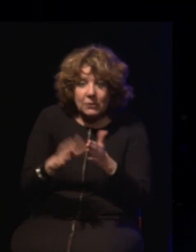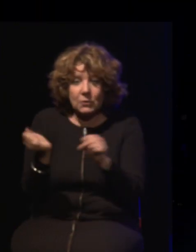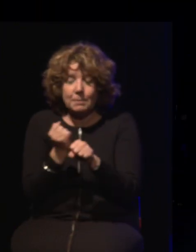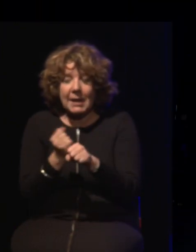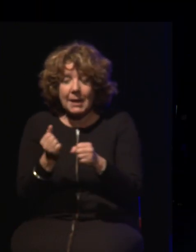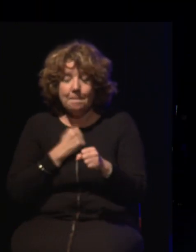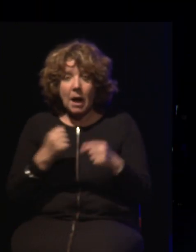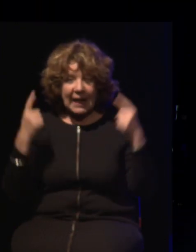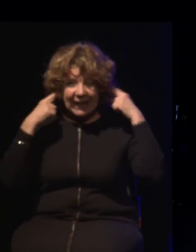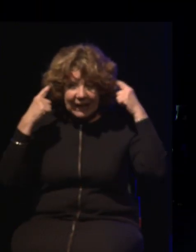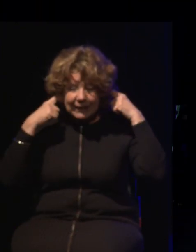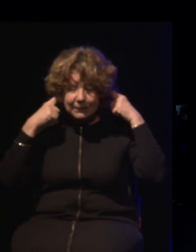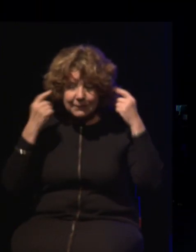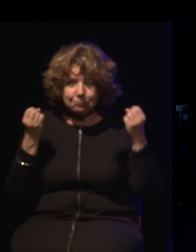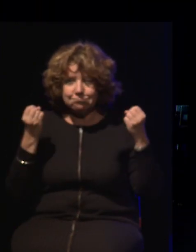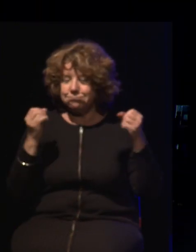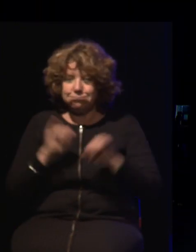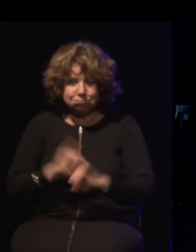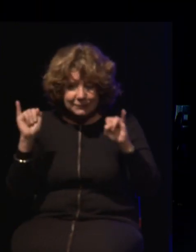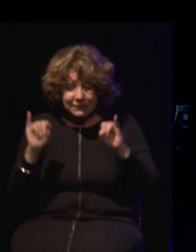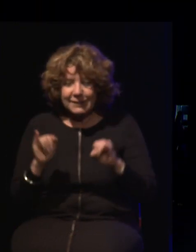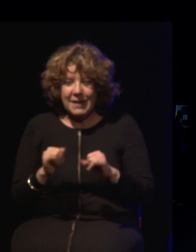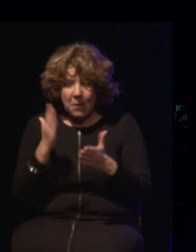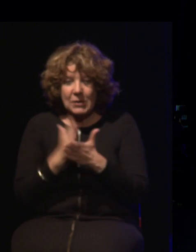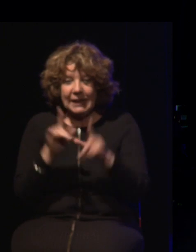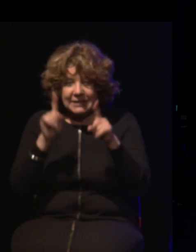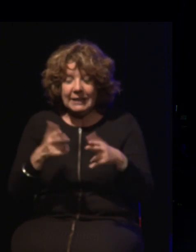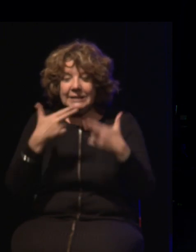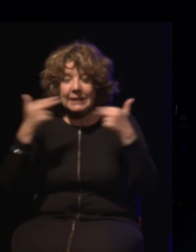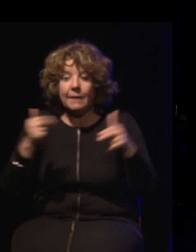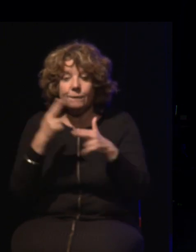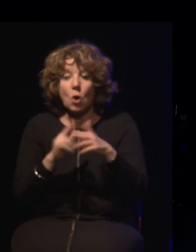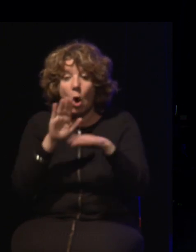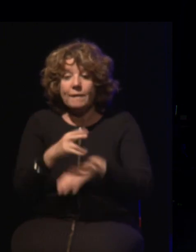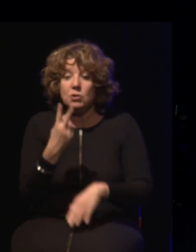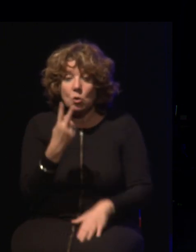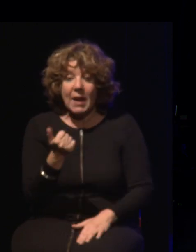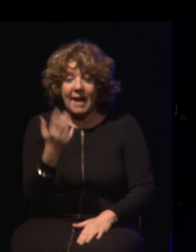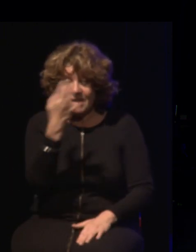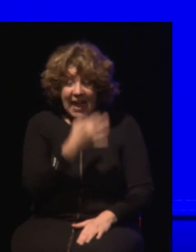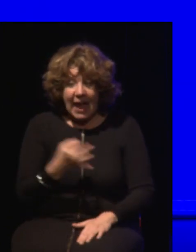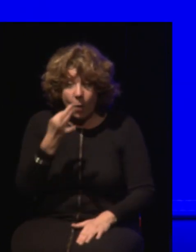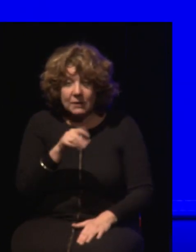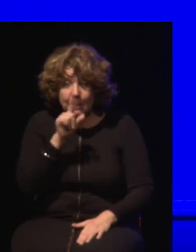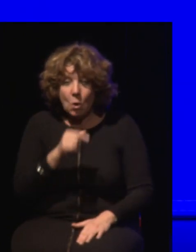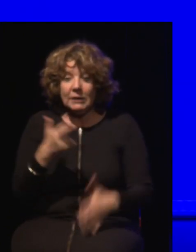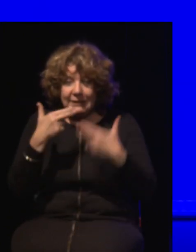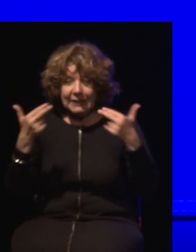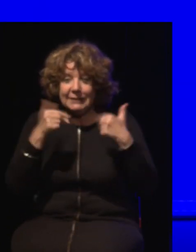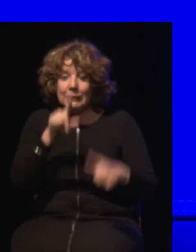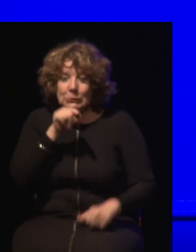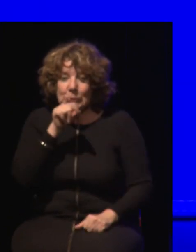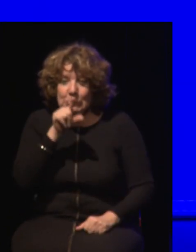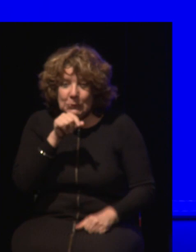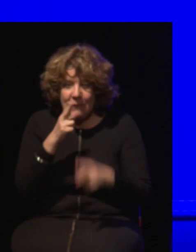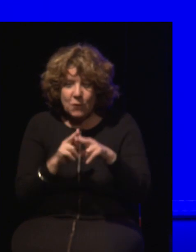eardrums. And once it had begun singing, it sung continuously for over 2.5 hours.